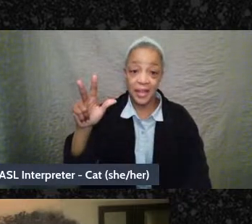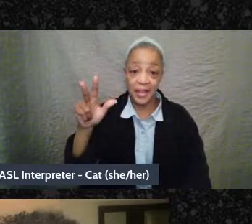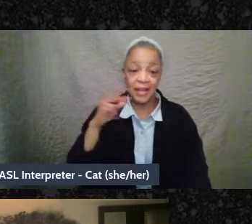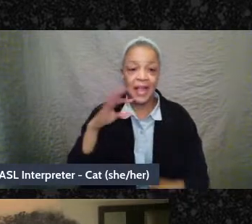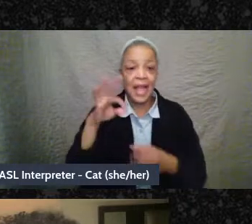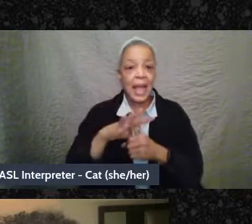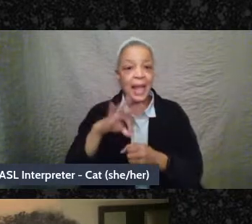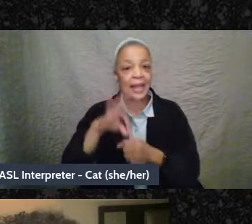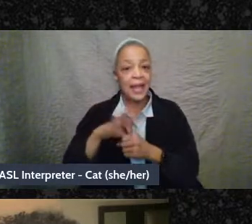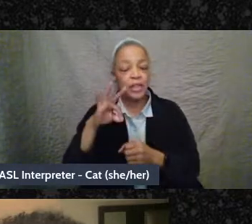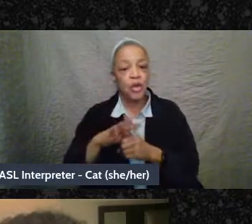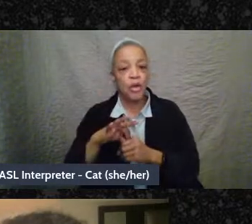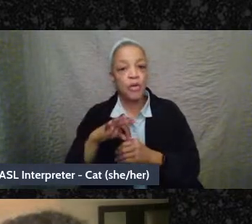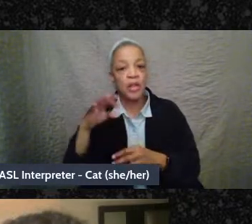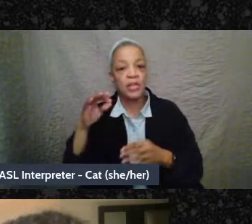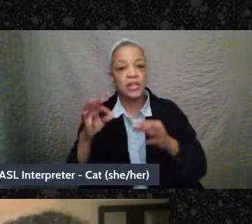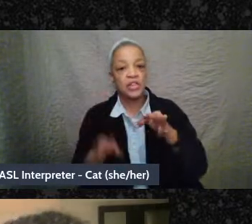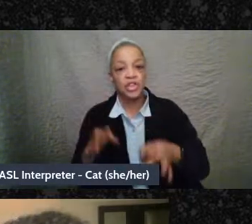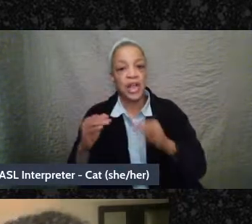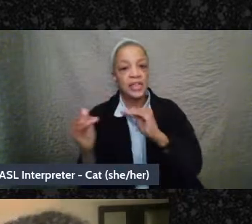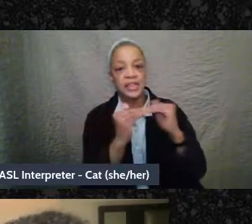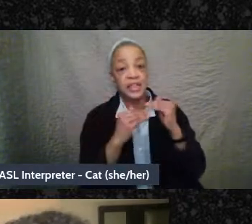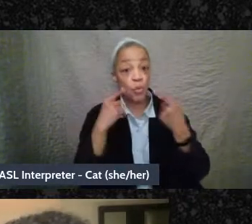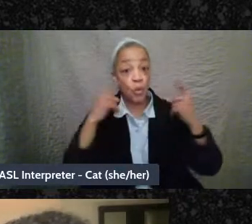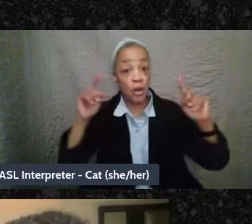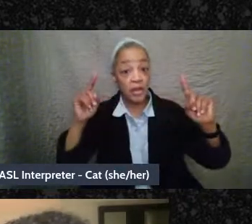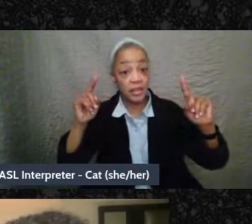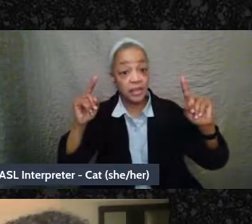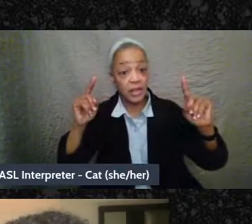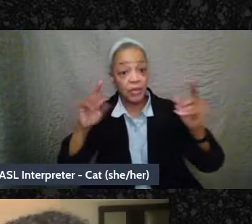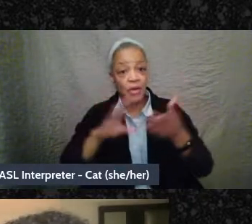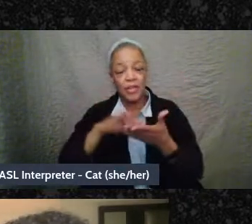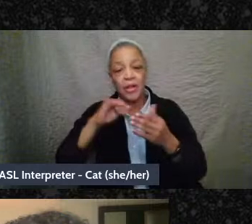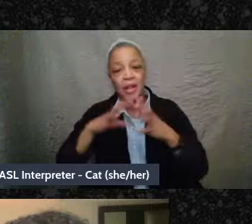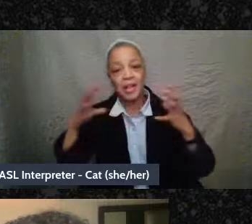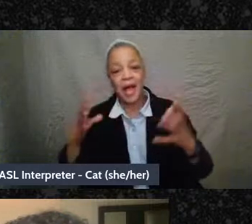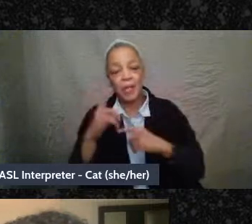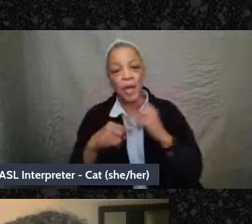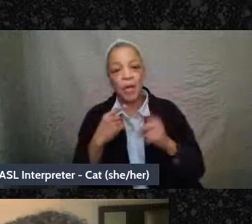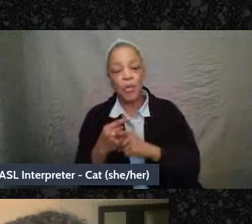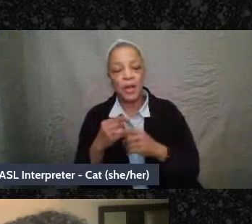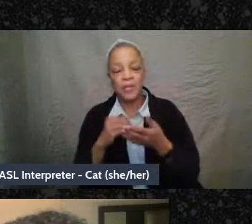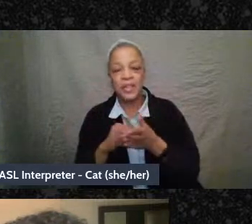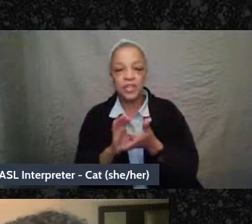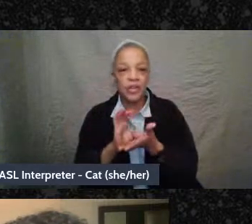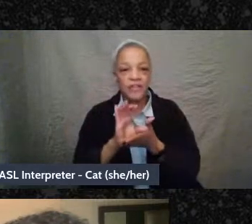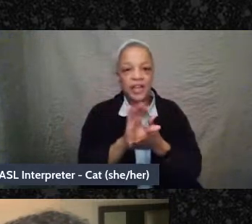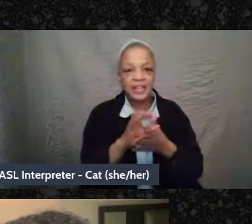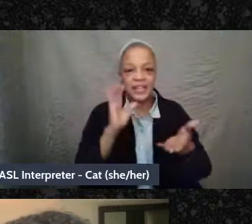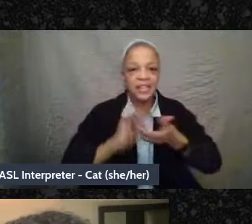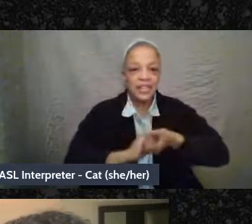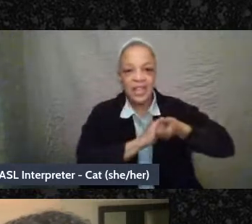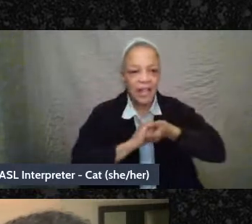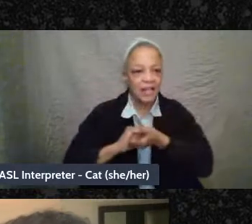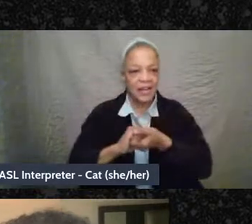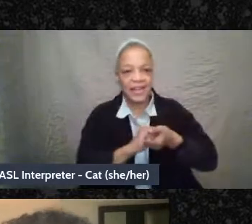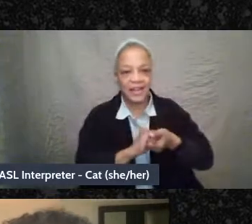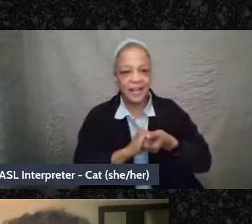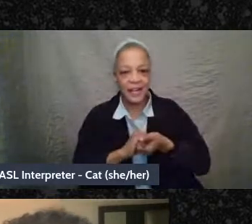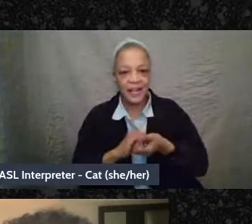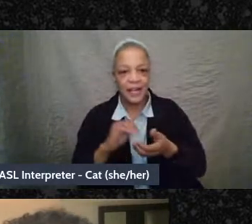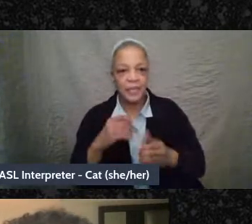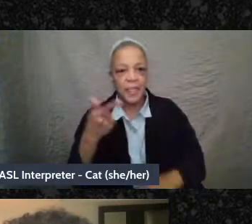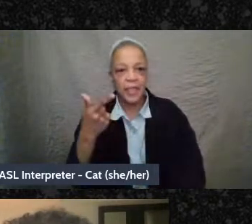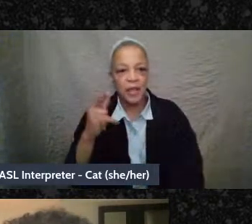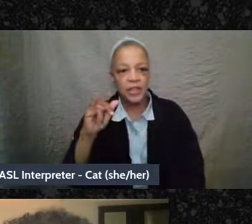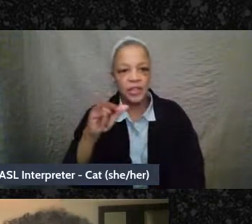justice work, we're just learning a lot about what it means for us to invest in solidarity economy. And shout out to Denzel, who's on here, who's been